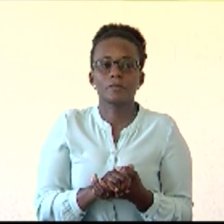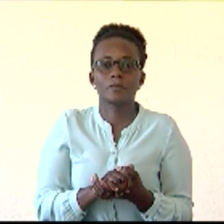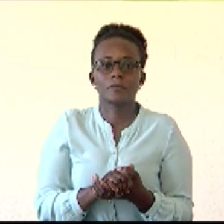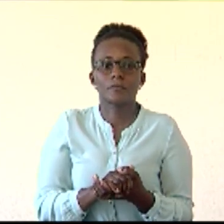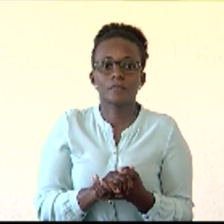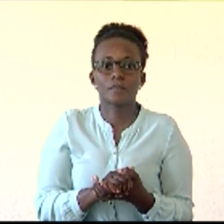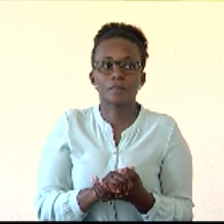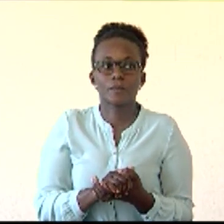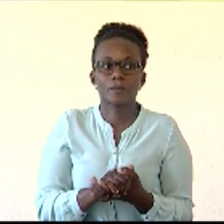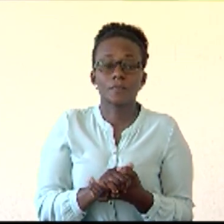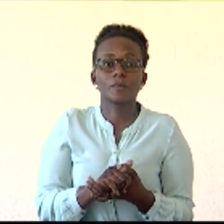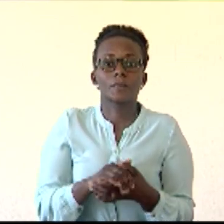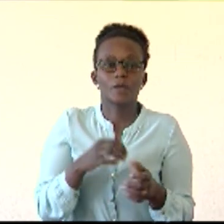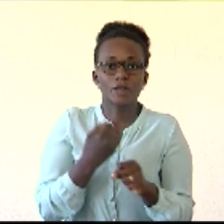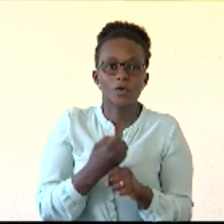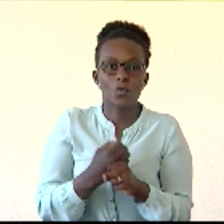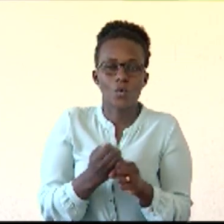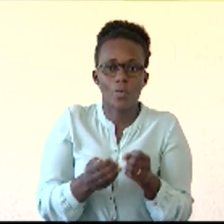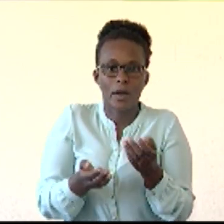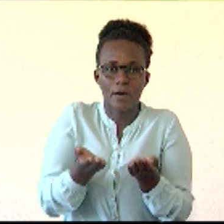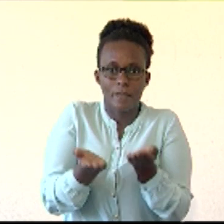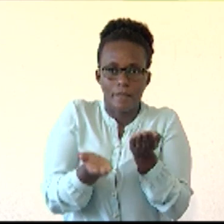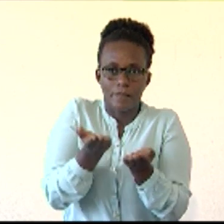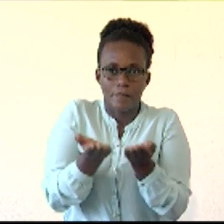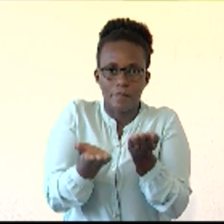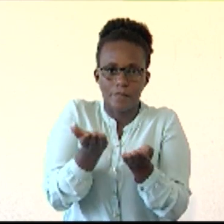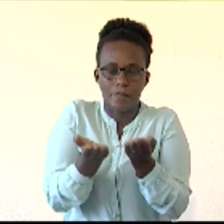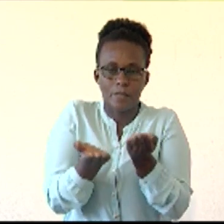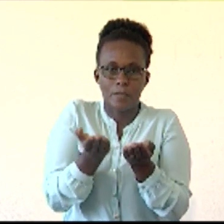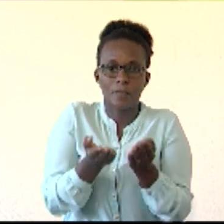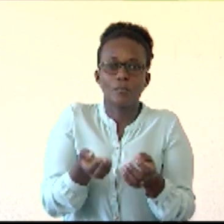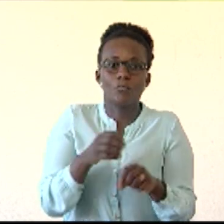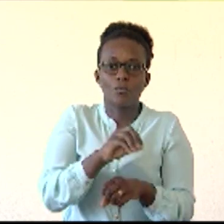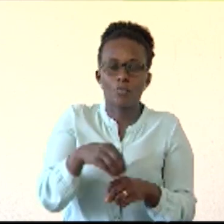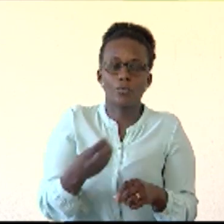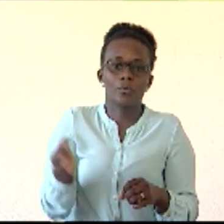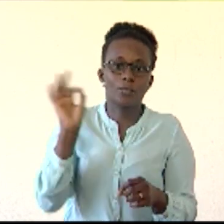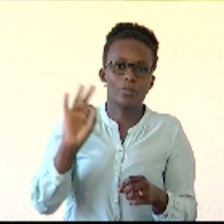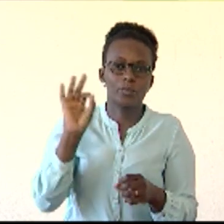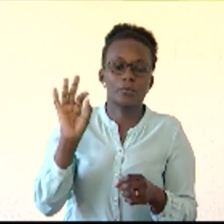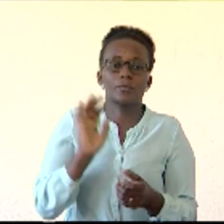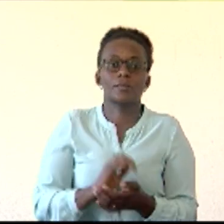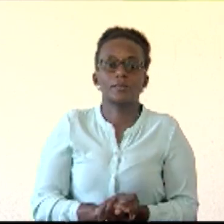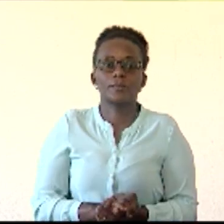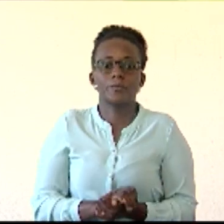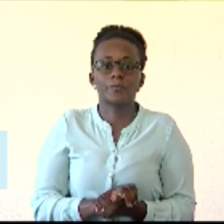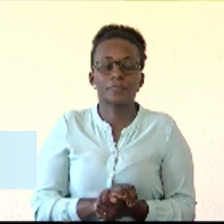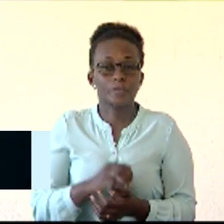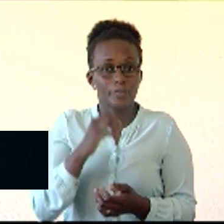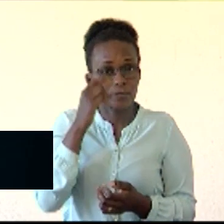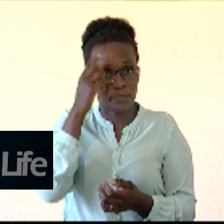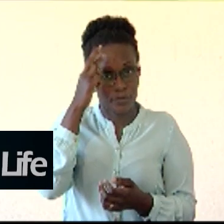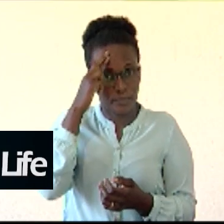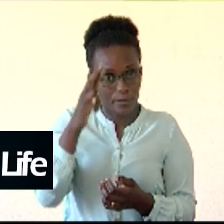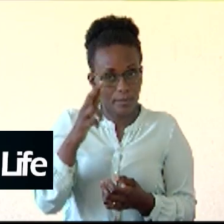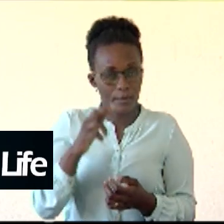almost done similarly like as purification. So these are the key factors. Remember I said the